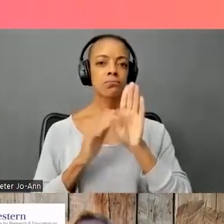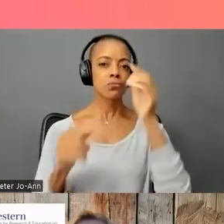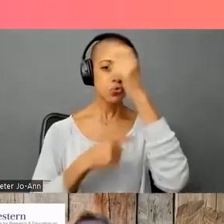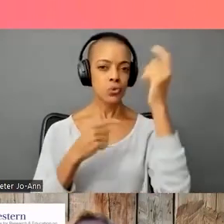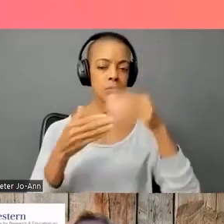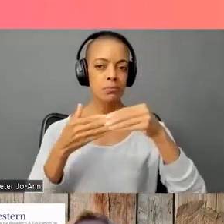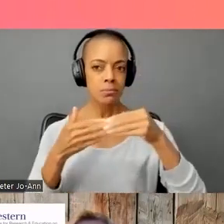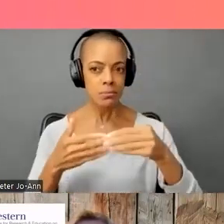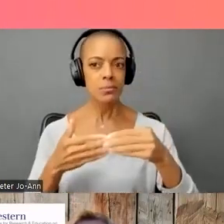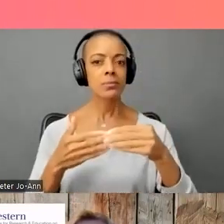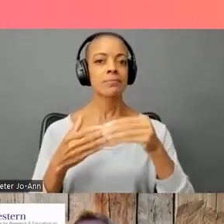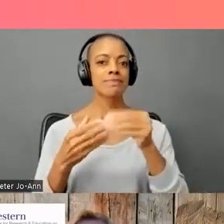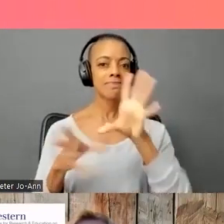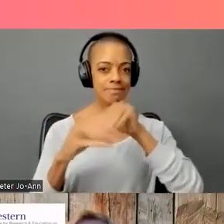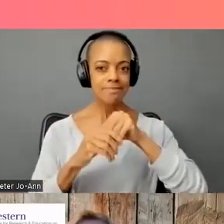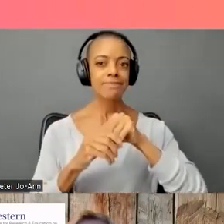to TBI.